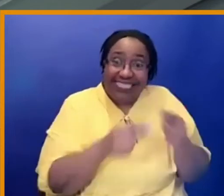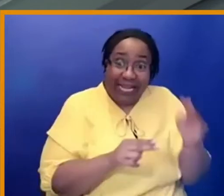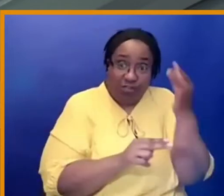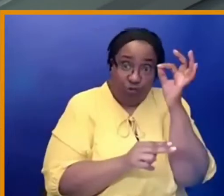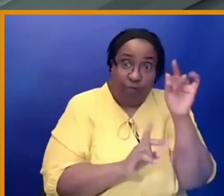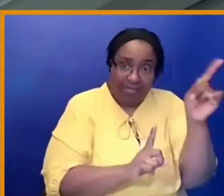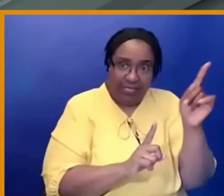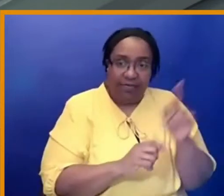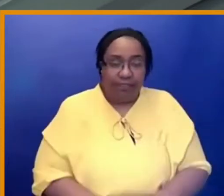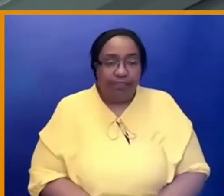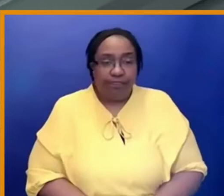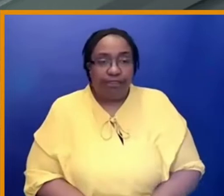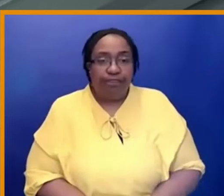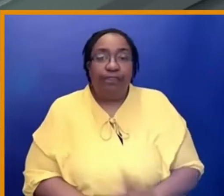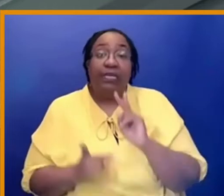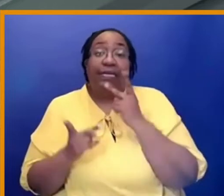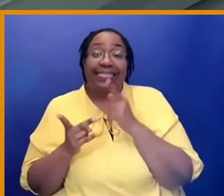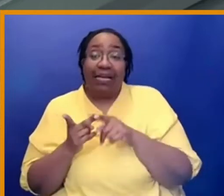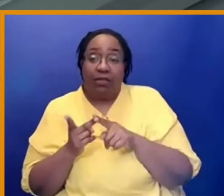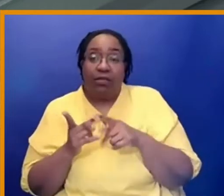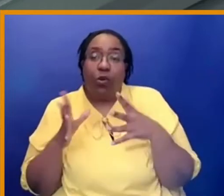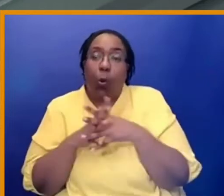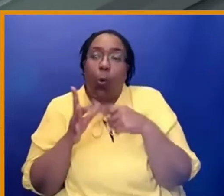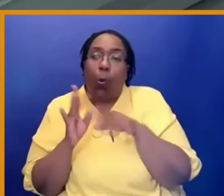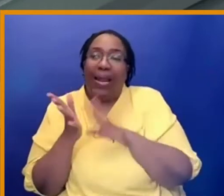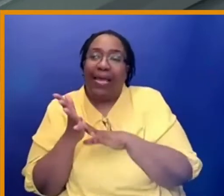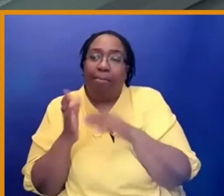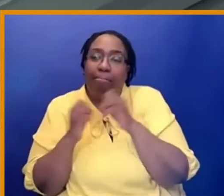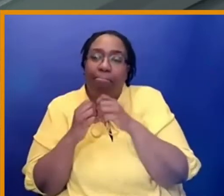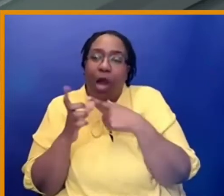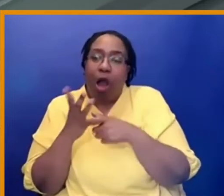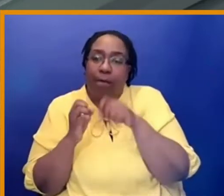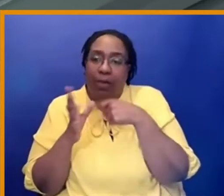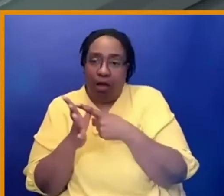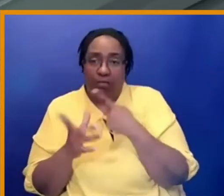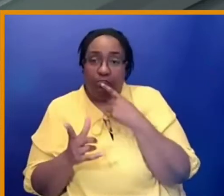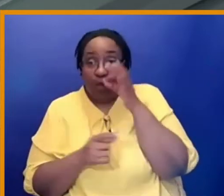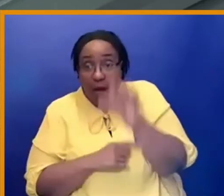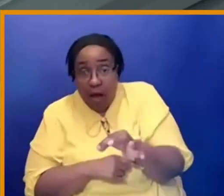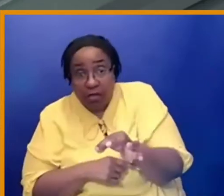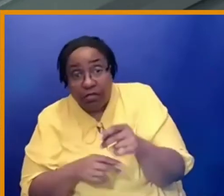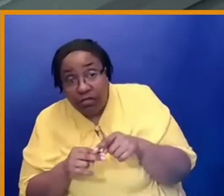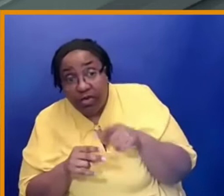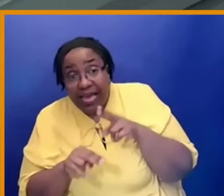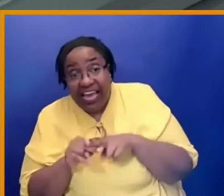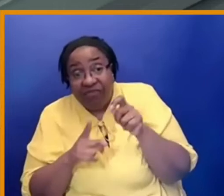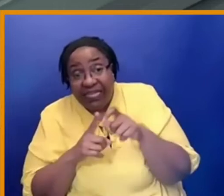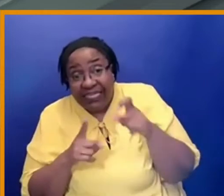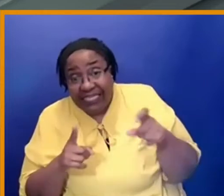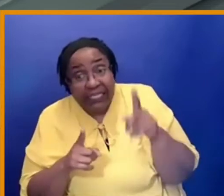question, which was submitted by William Barber. This was to note that FPC has not yet brought a motion to conference